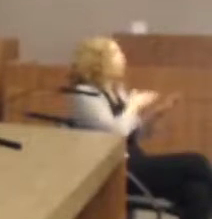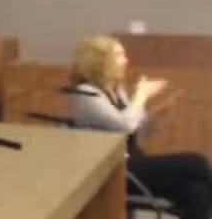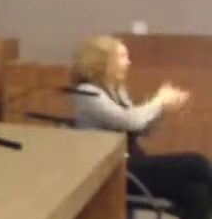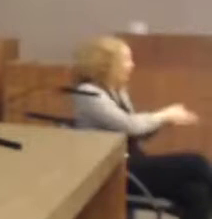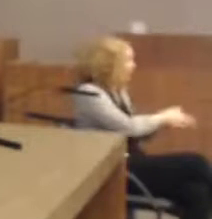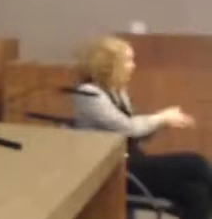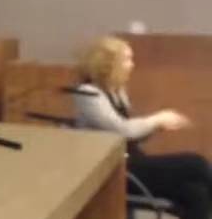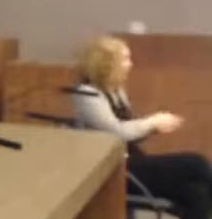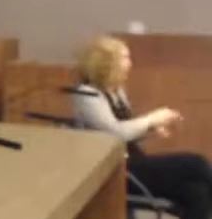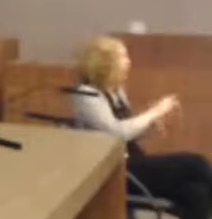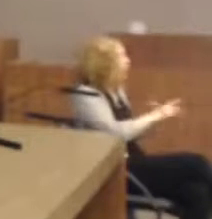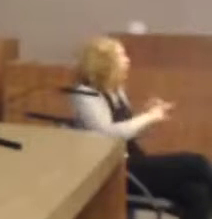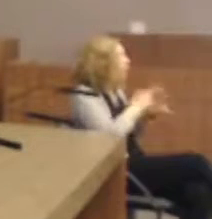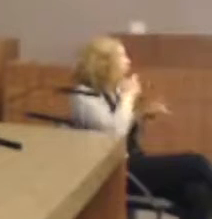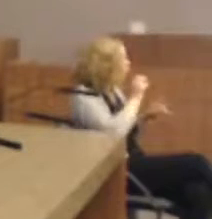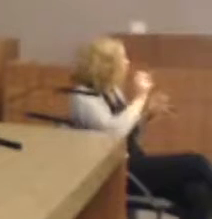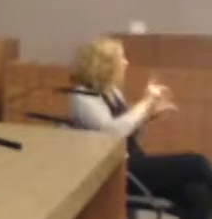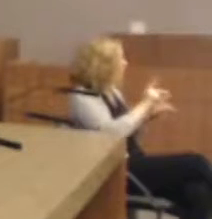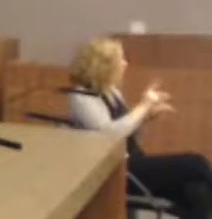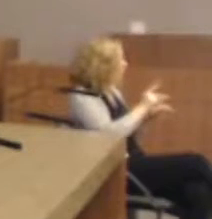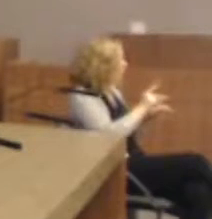can be worse after trauma.